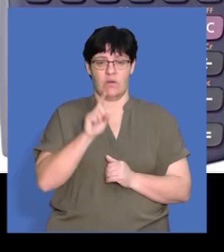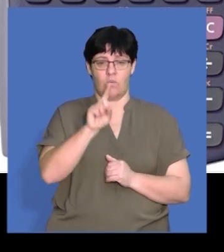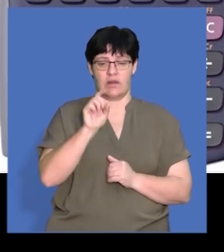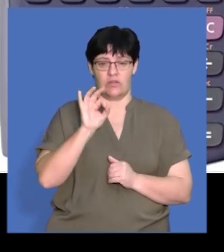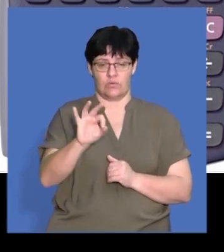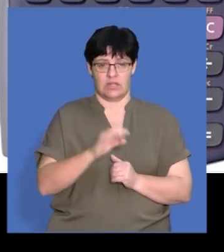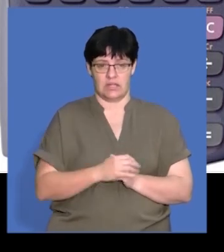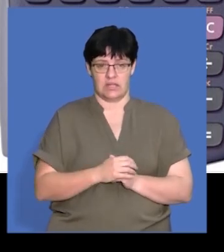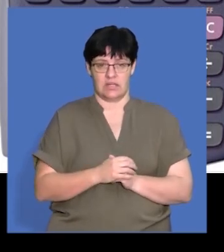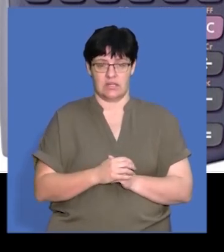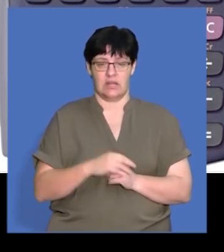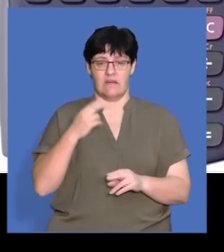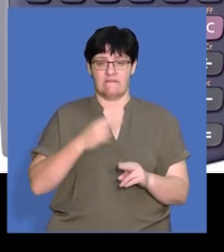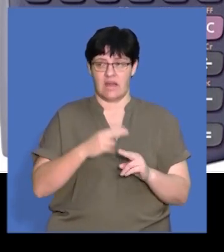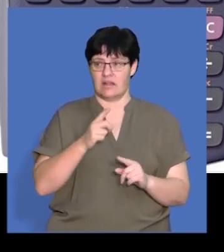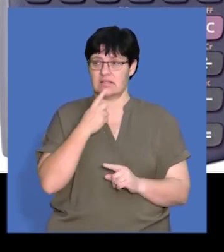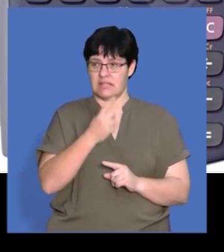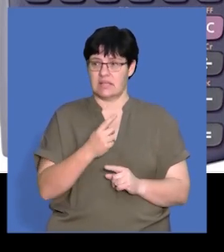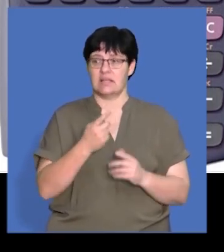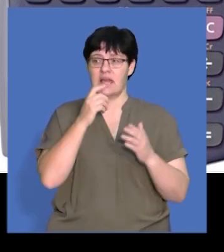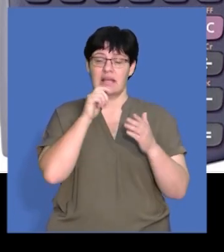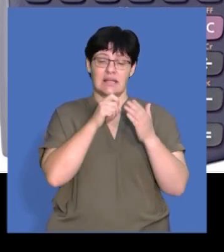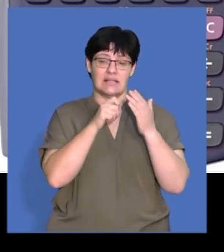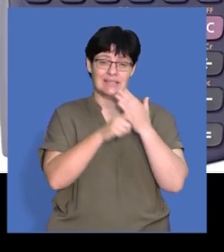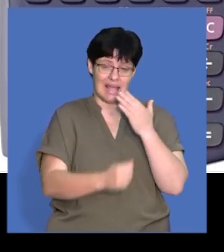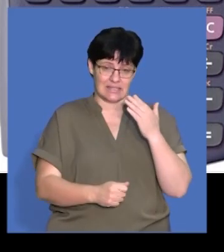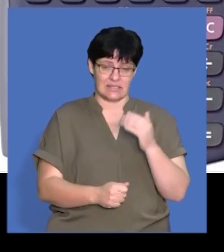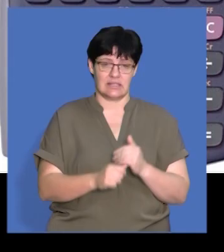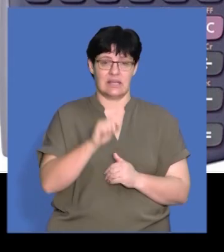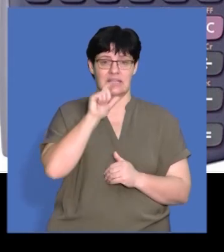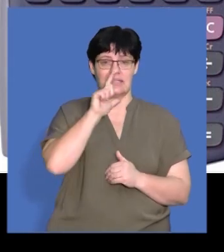7713, and finally get to see that his tax is